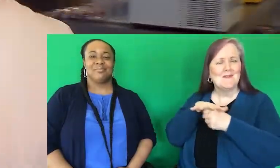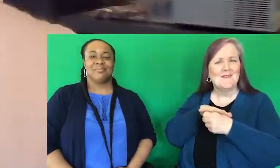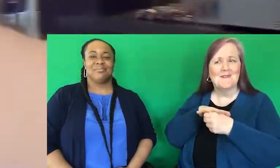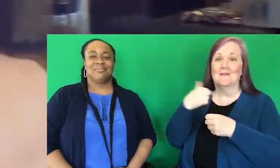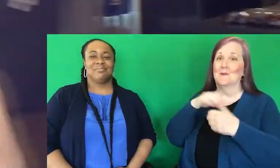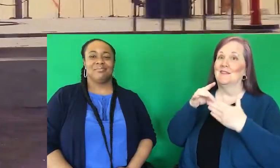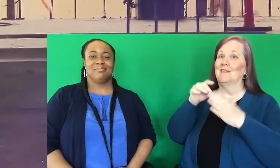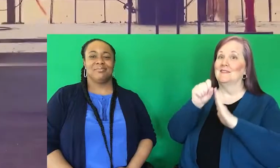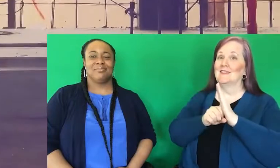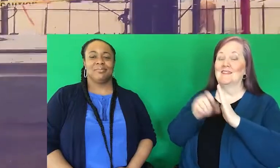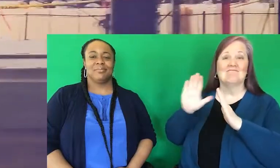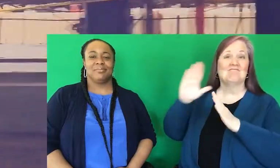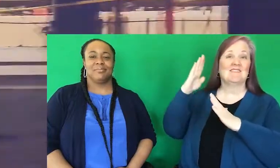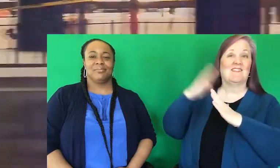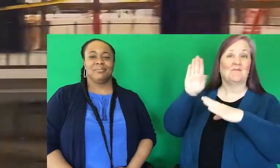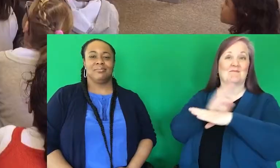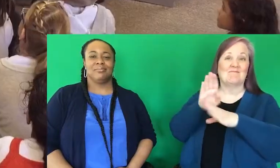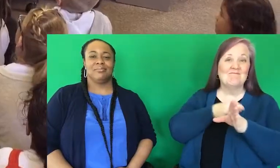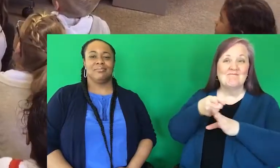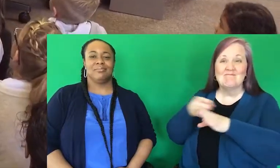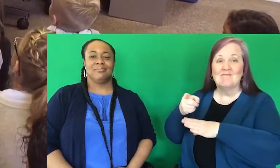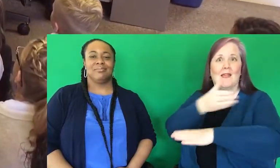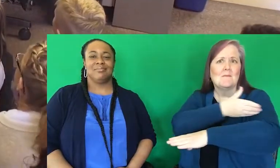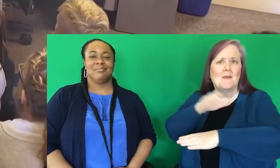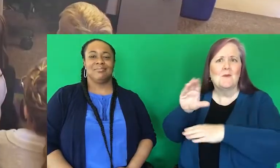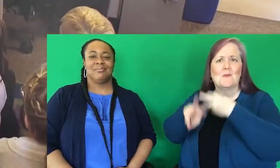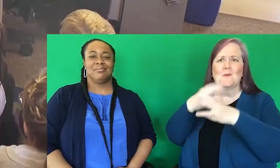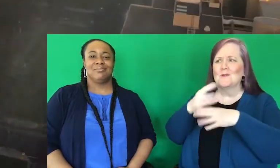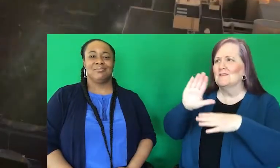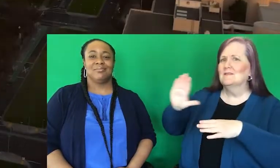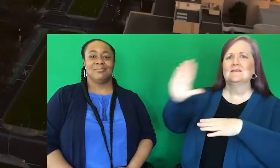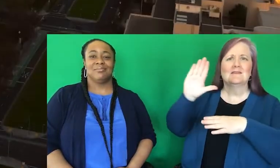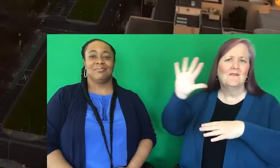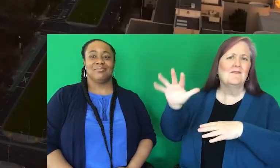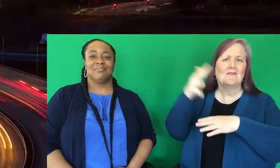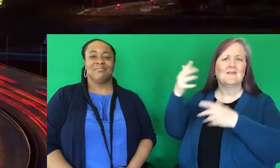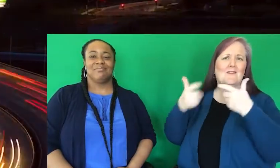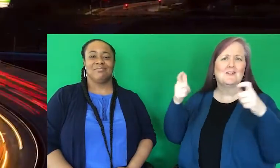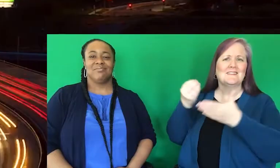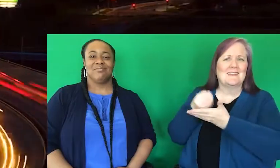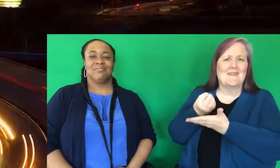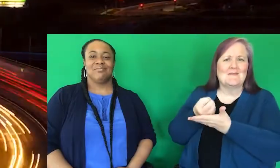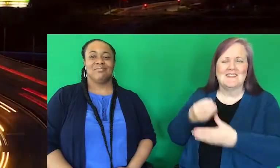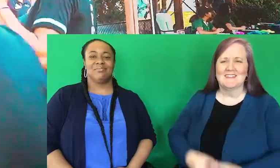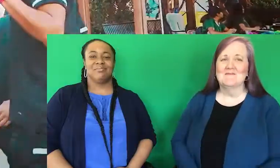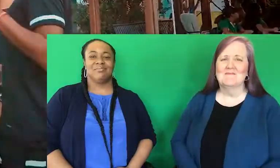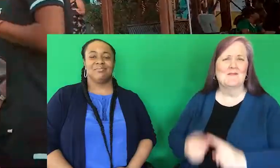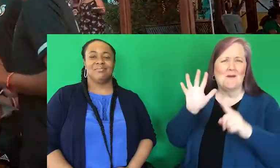in the Sacramento region, leading the state's top industries and helping to power the world's 5th largest